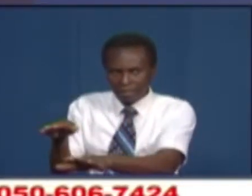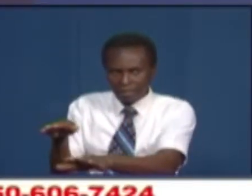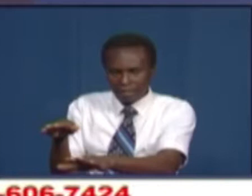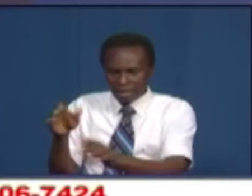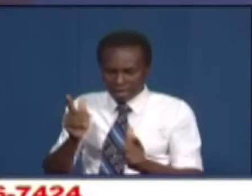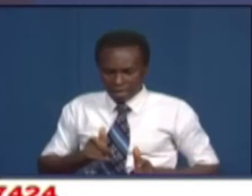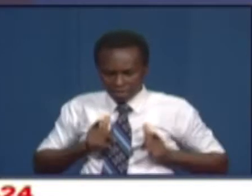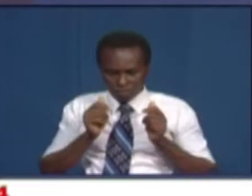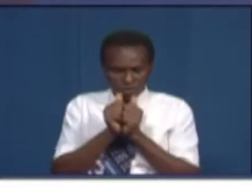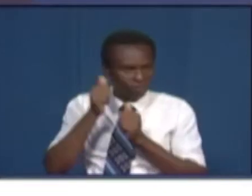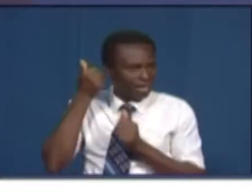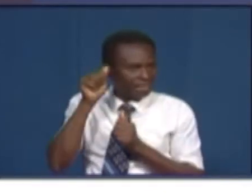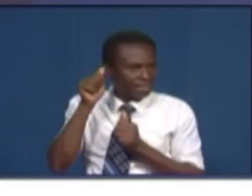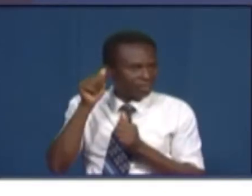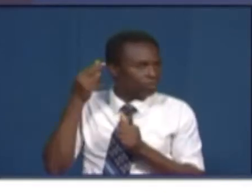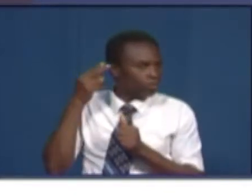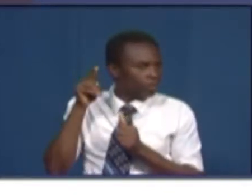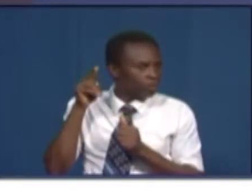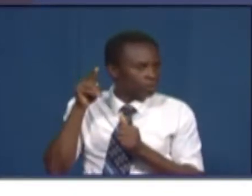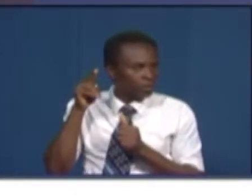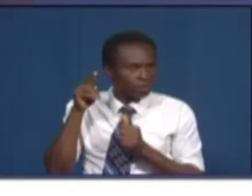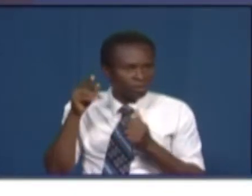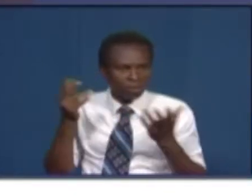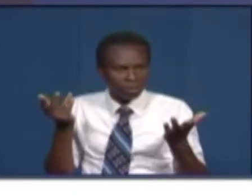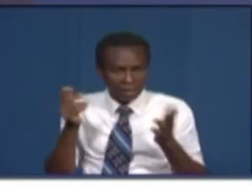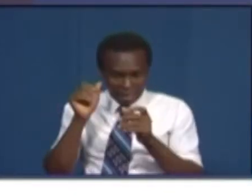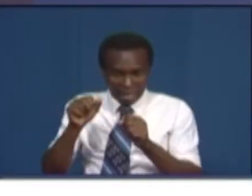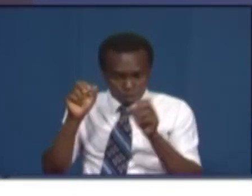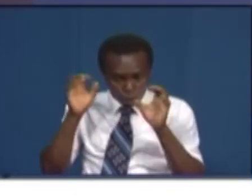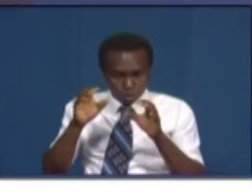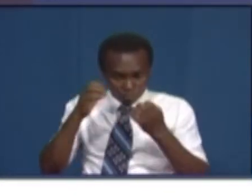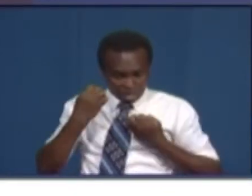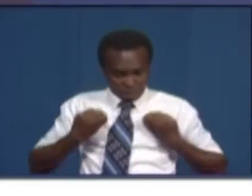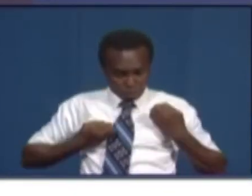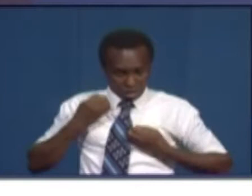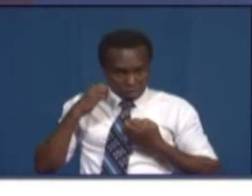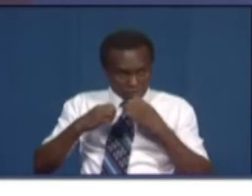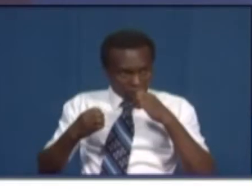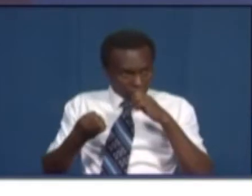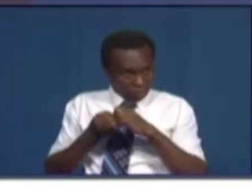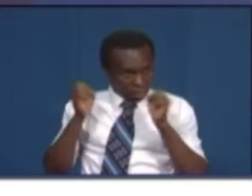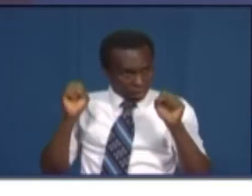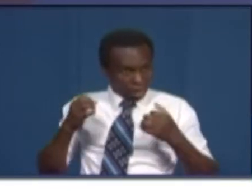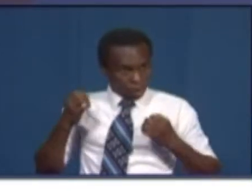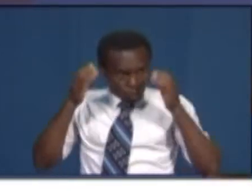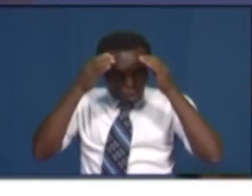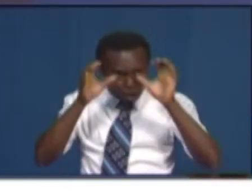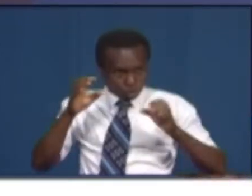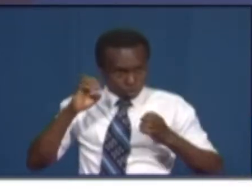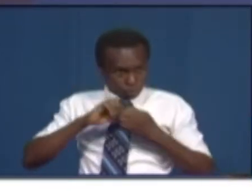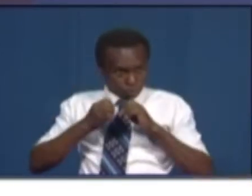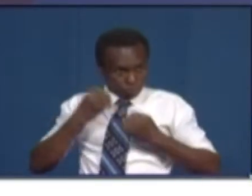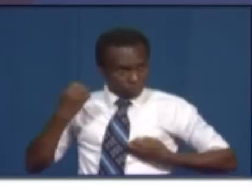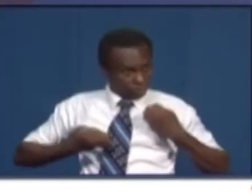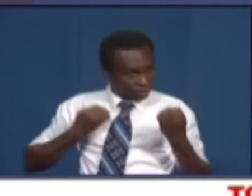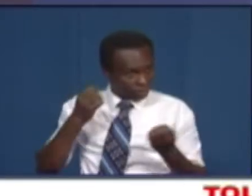with someone, mm-hmm. is it also a cause of emotional problems to them? Yeah, okay. Thank you very much, Grace. Abigail, can